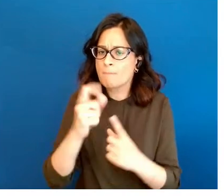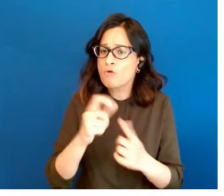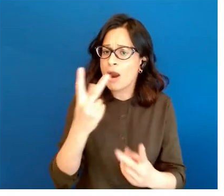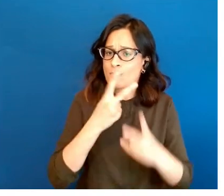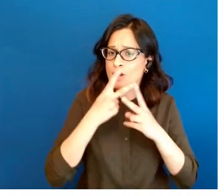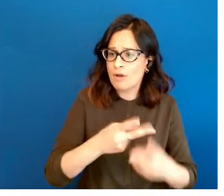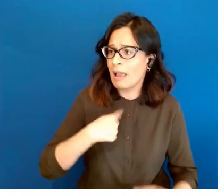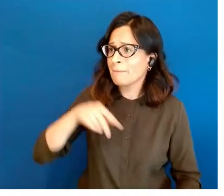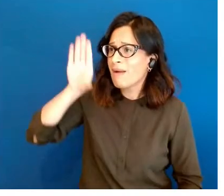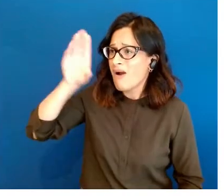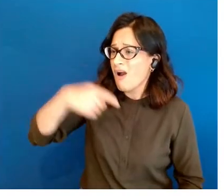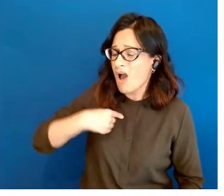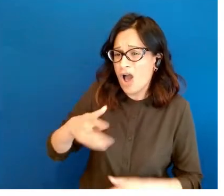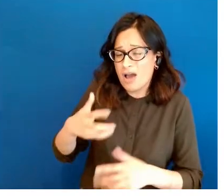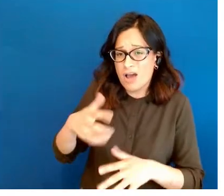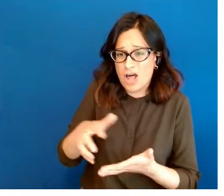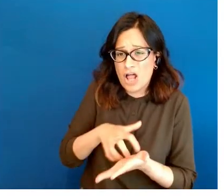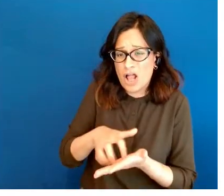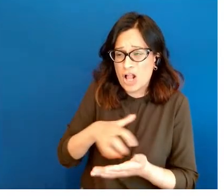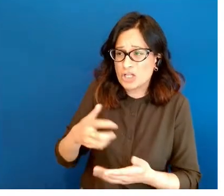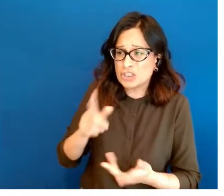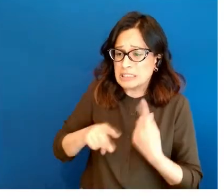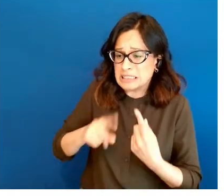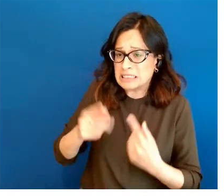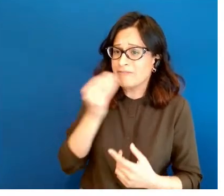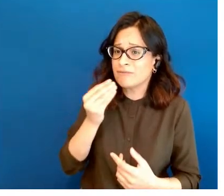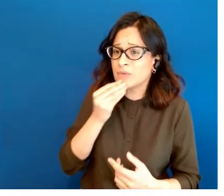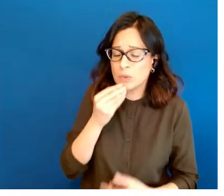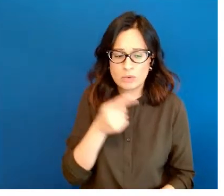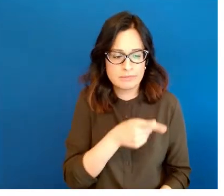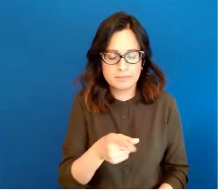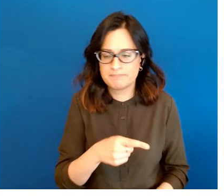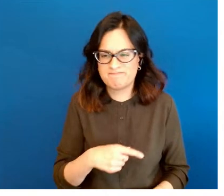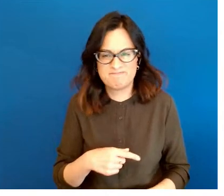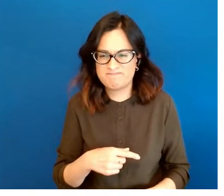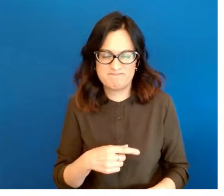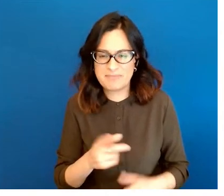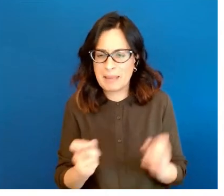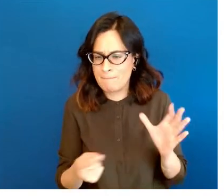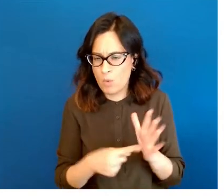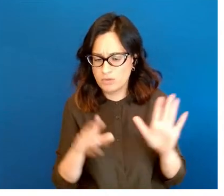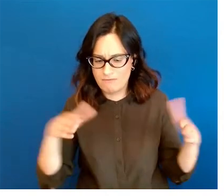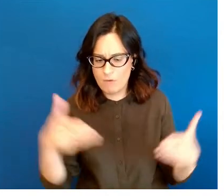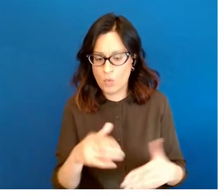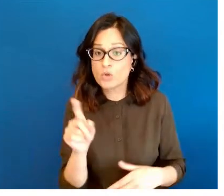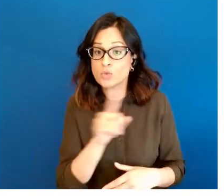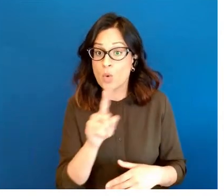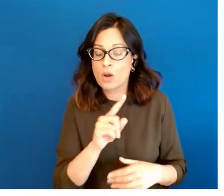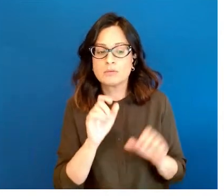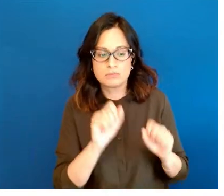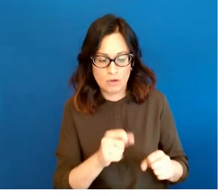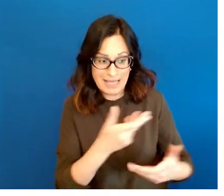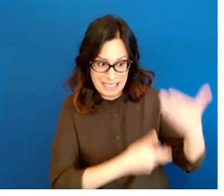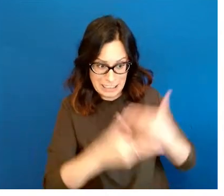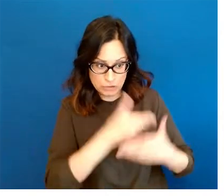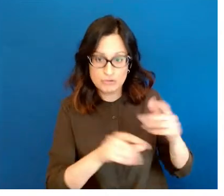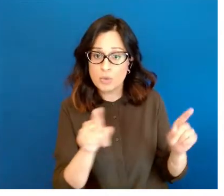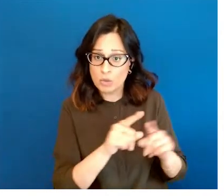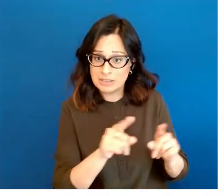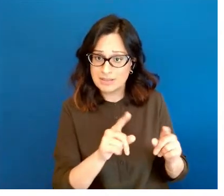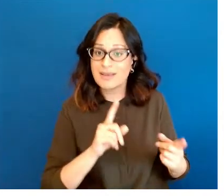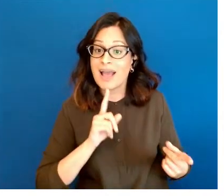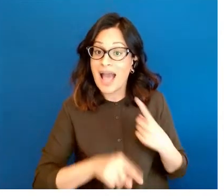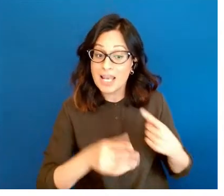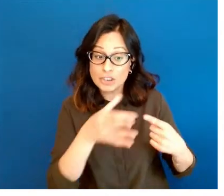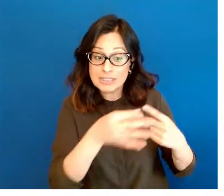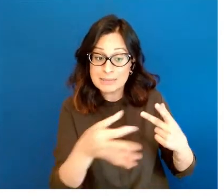to foods, and a large proportion of them won't. So it's important to focus on what the key aspects of the history are. Allergy symptoms, symptoms